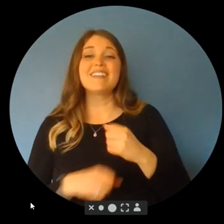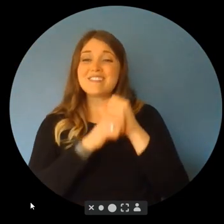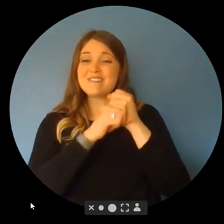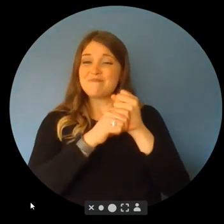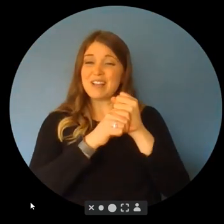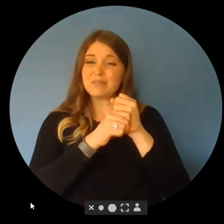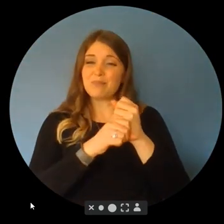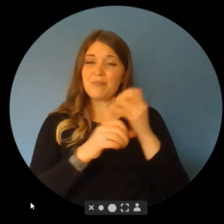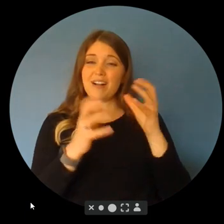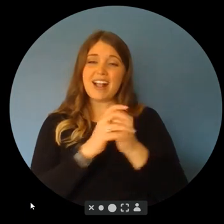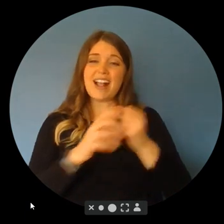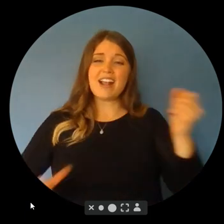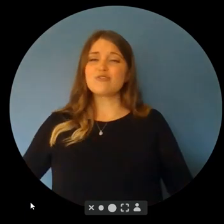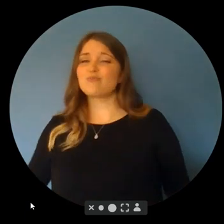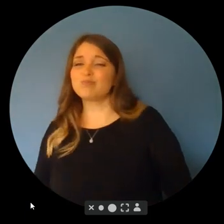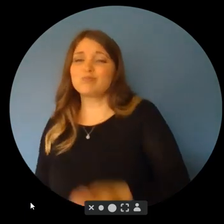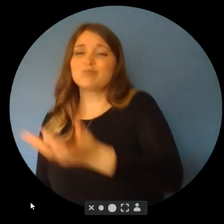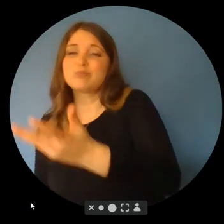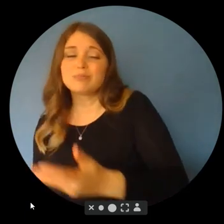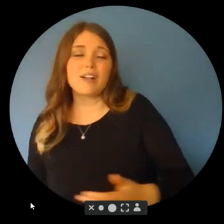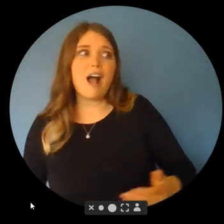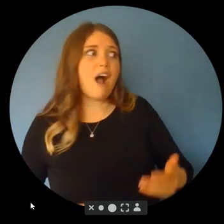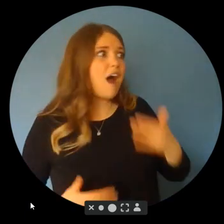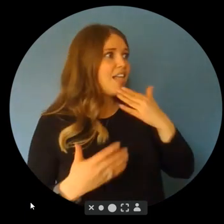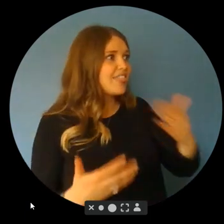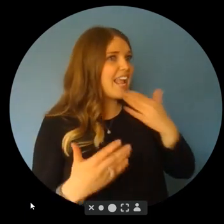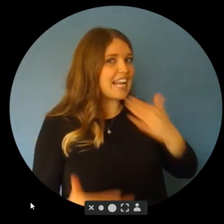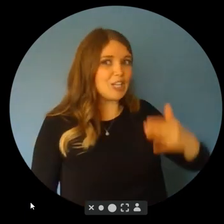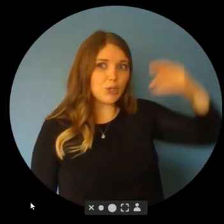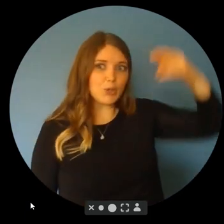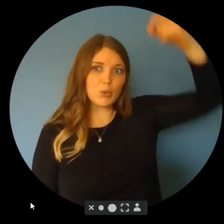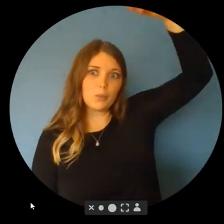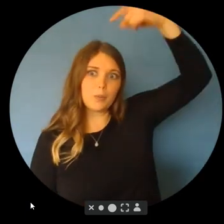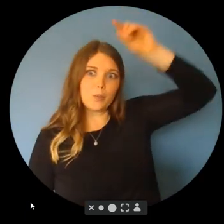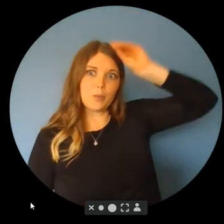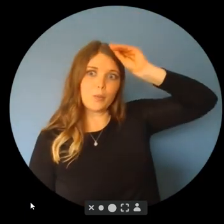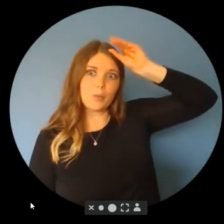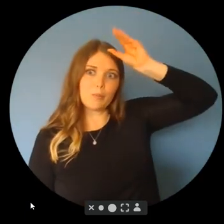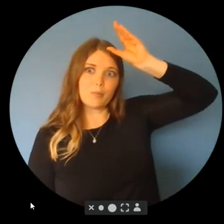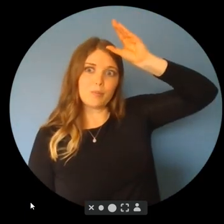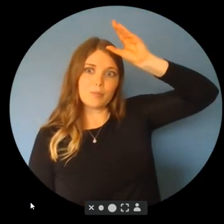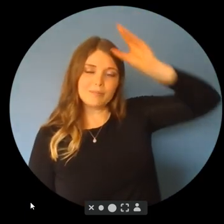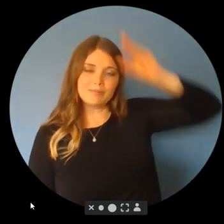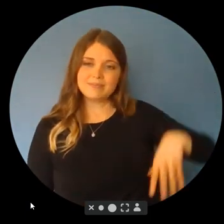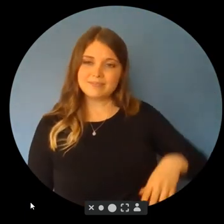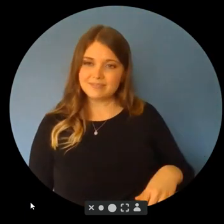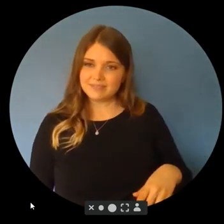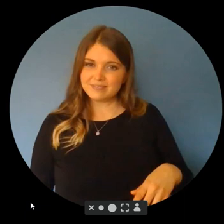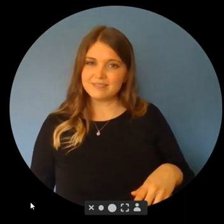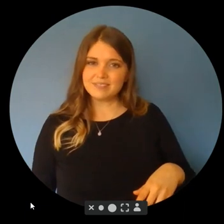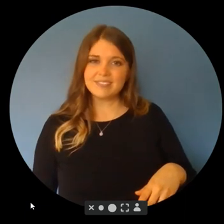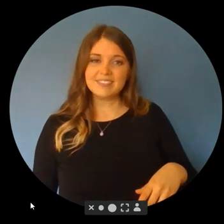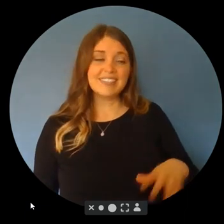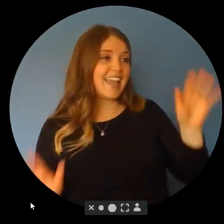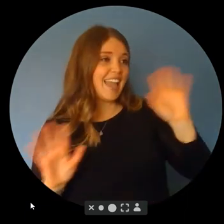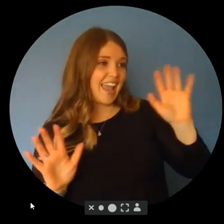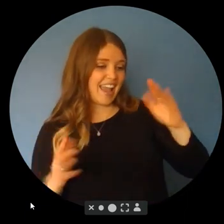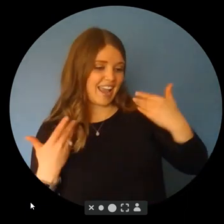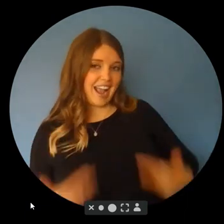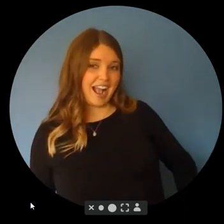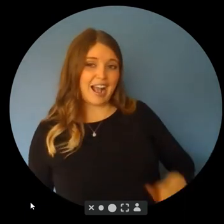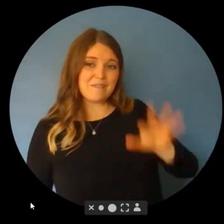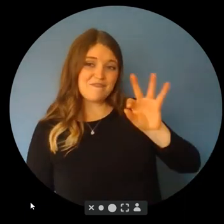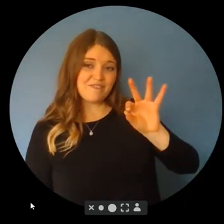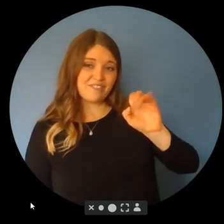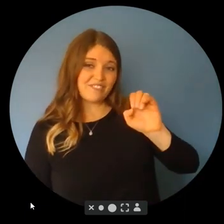Thanks, dude. And look it, because he was being nice to the other kids. He was filling up their buckets. Hi, I'm Felix. Is